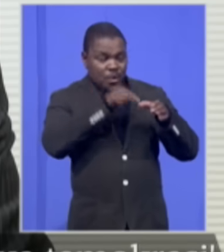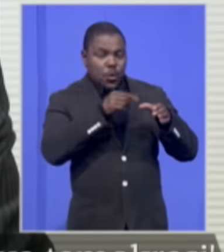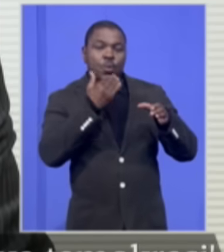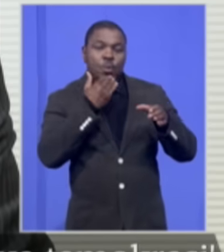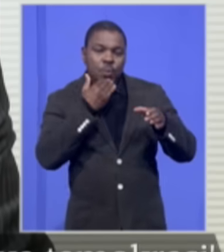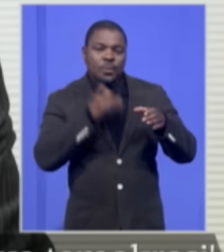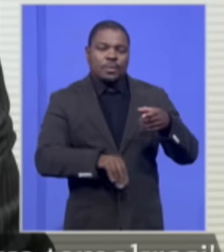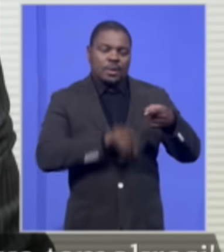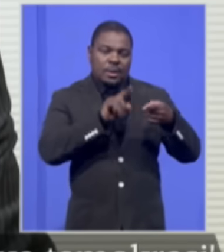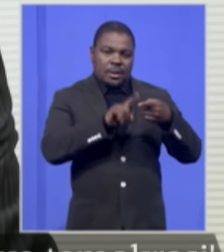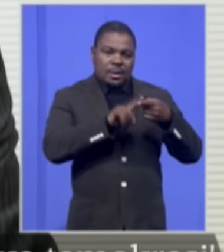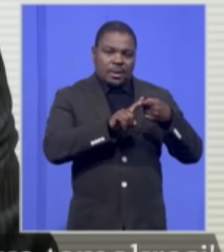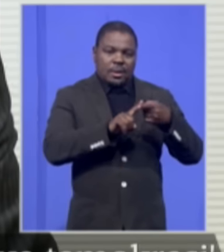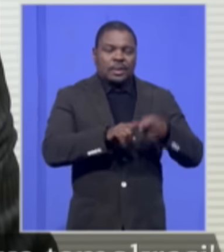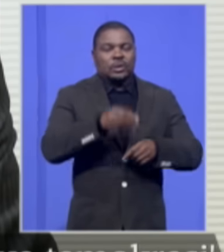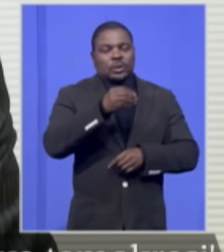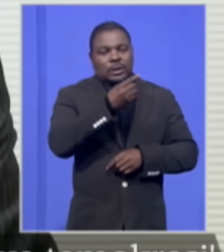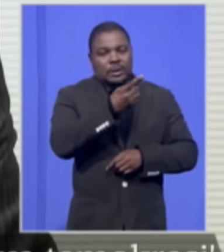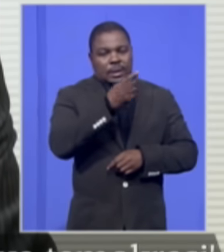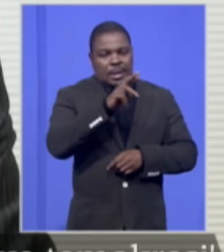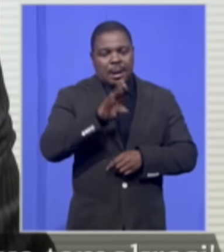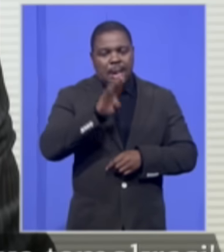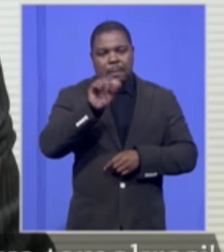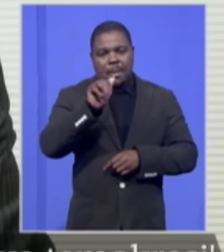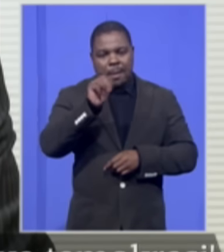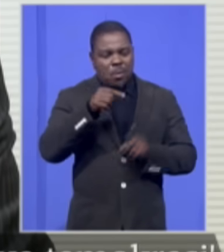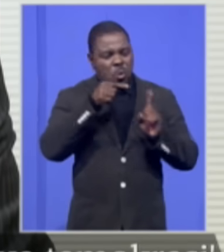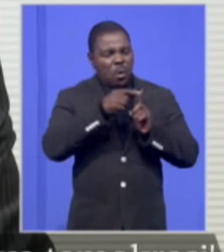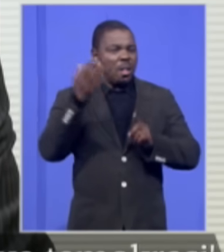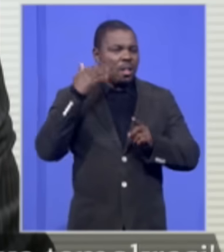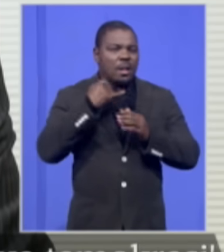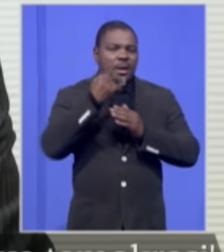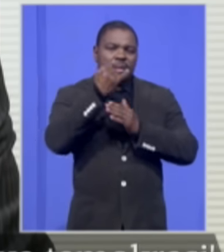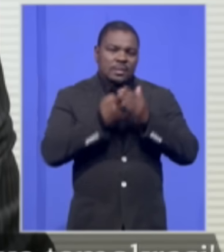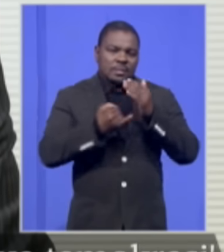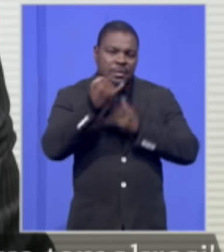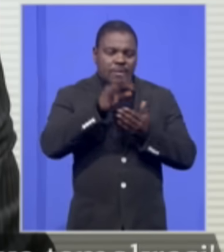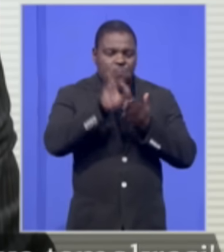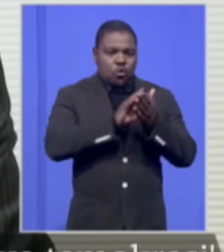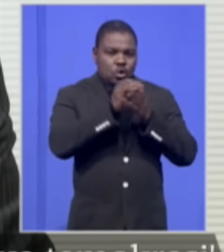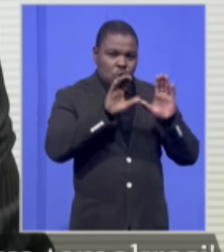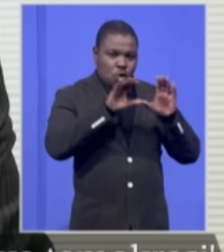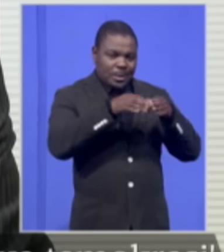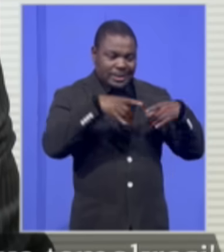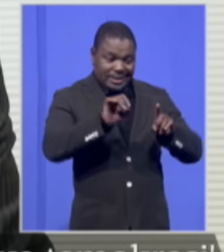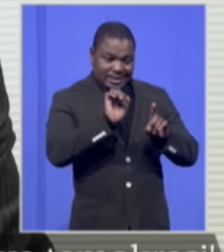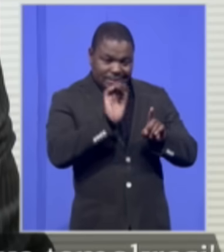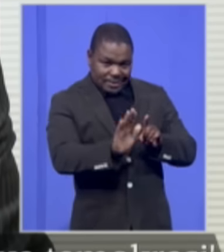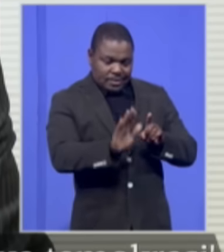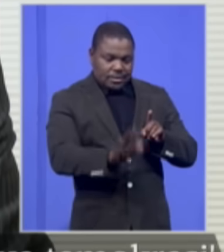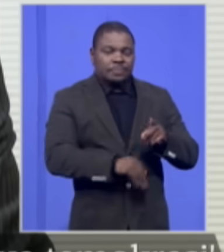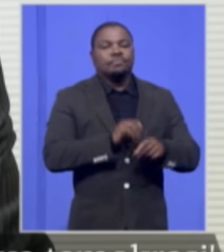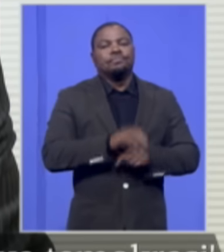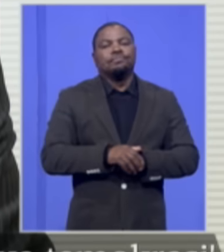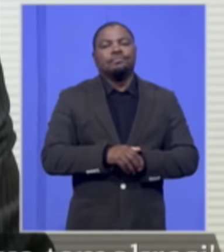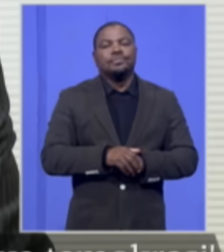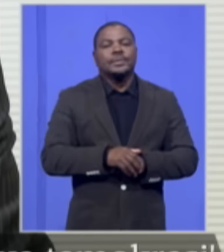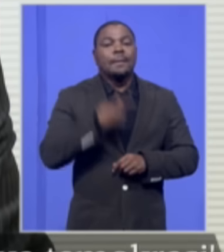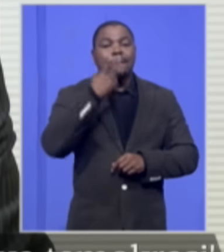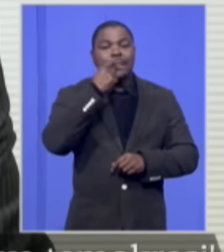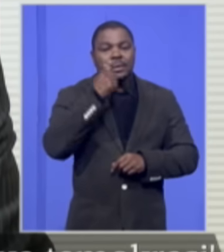are Dr. Brigadier Bam, former Independent Electoral Commission chairperson,